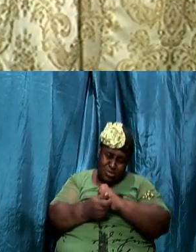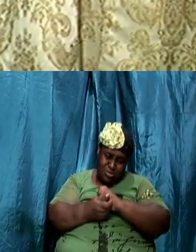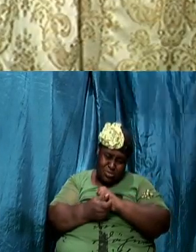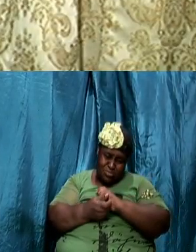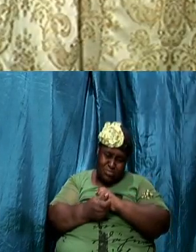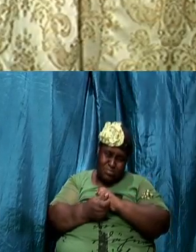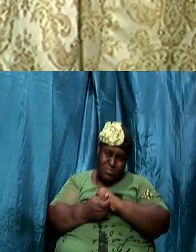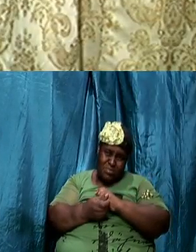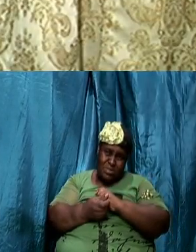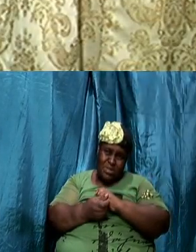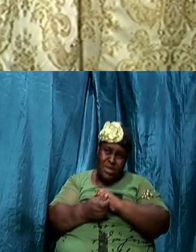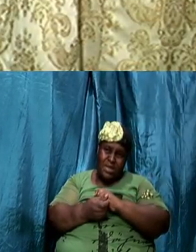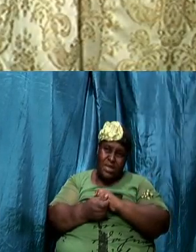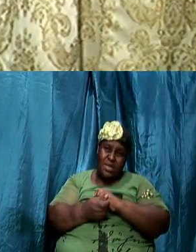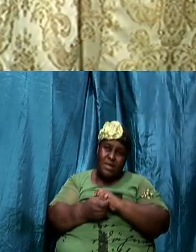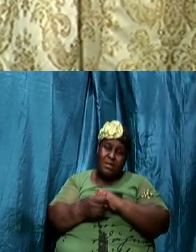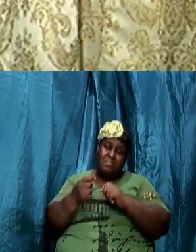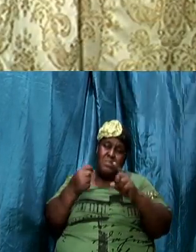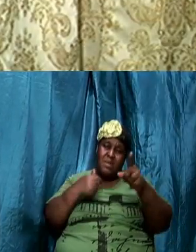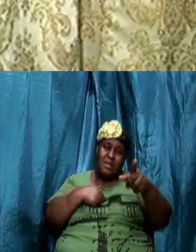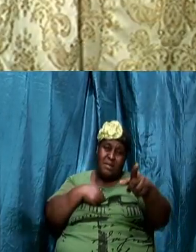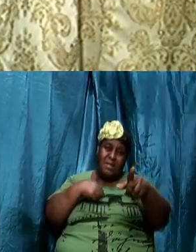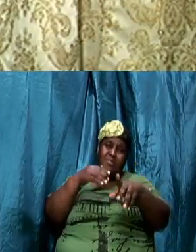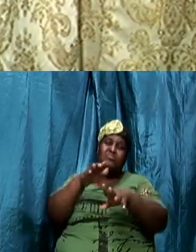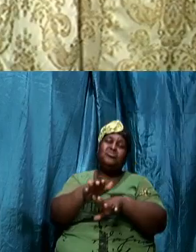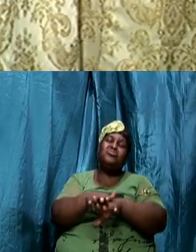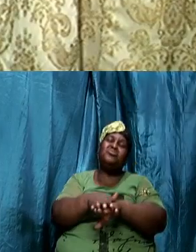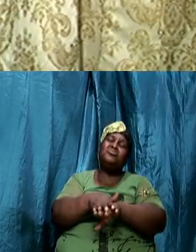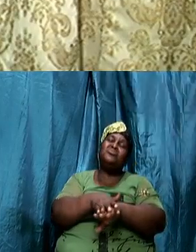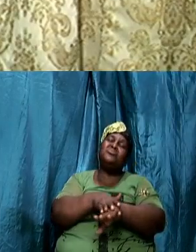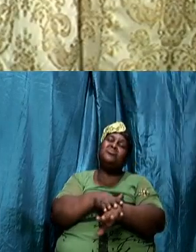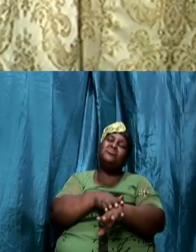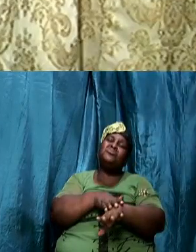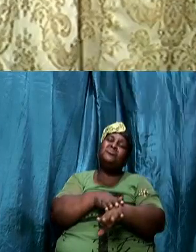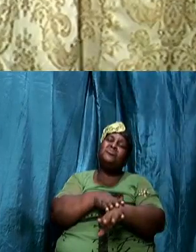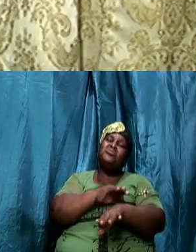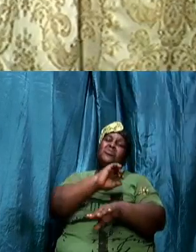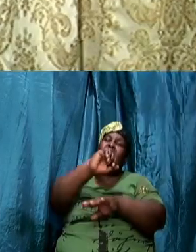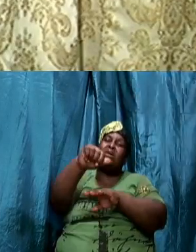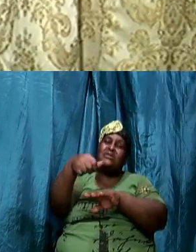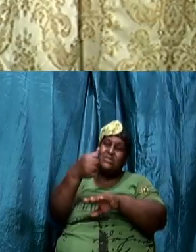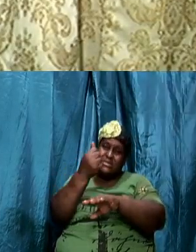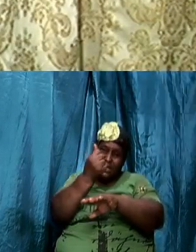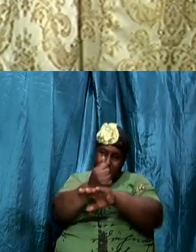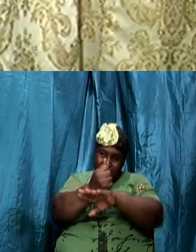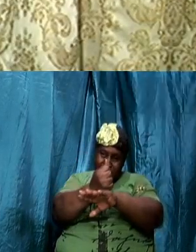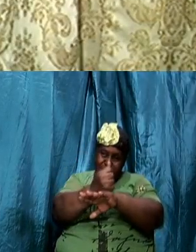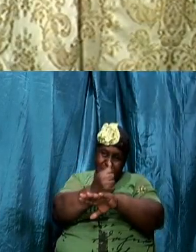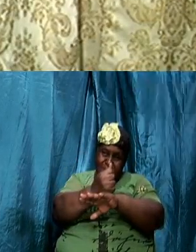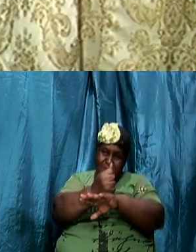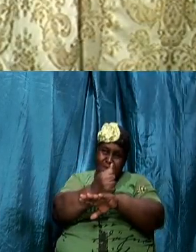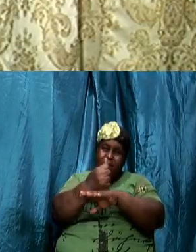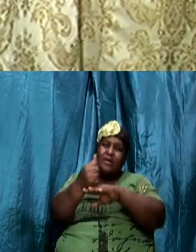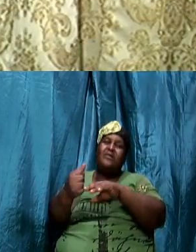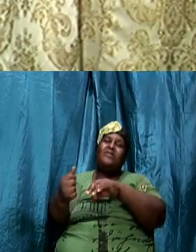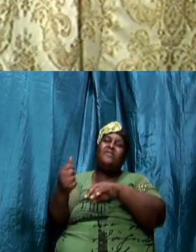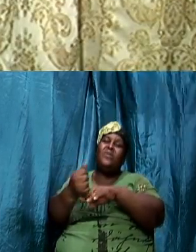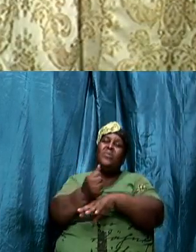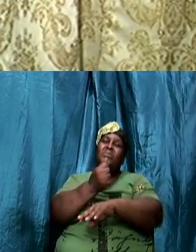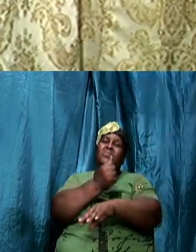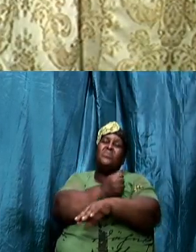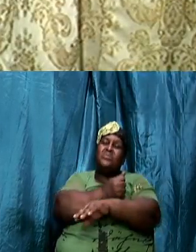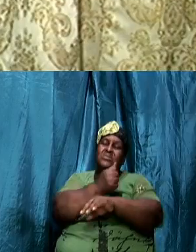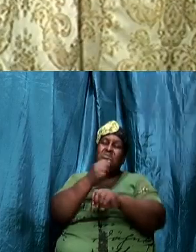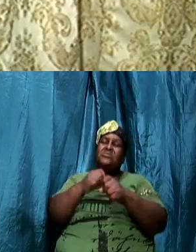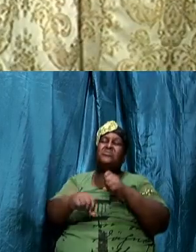know. So I am slowly, as I said earlier on, establishing the foundation and setting the pace so